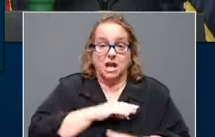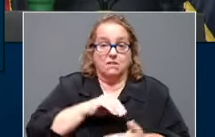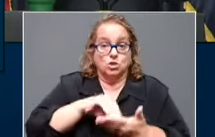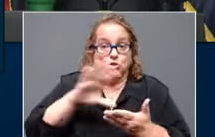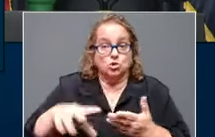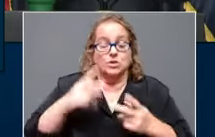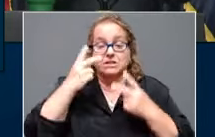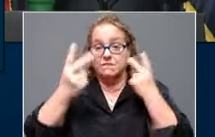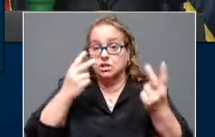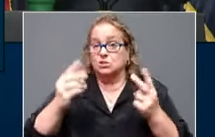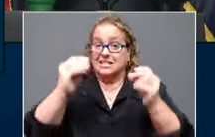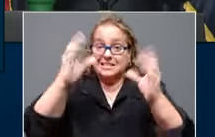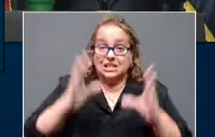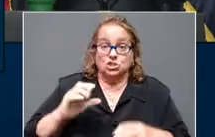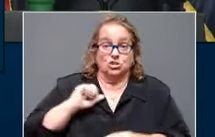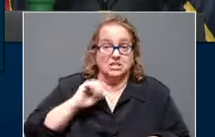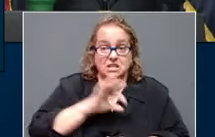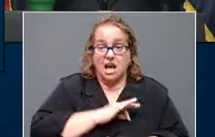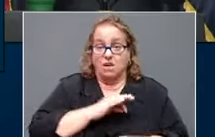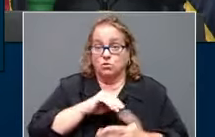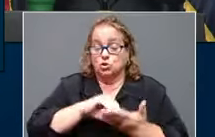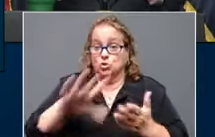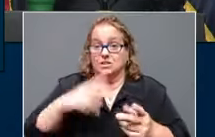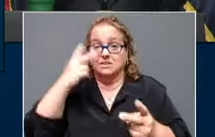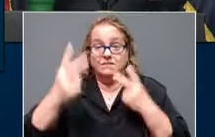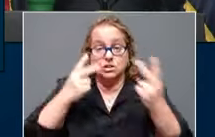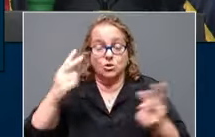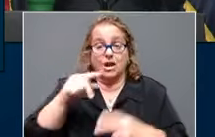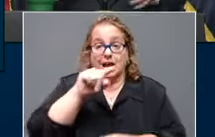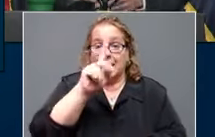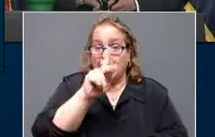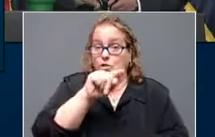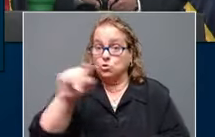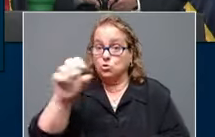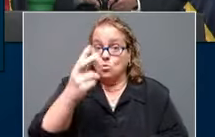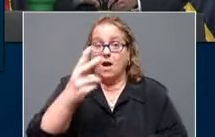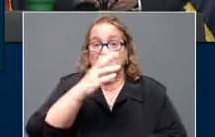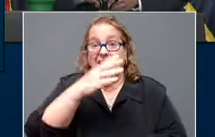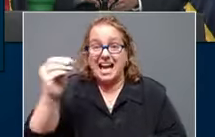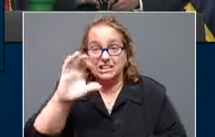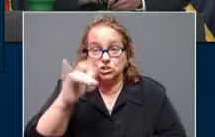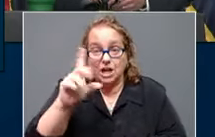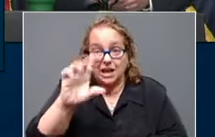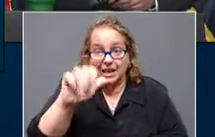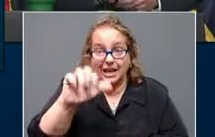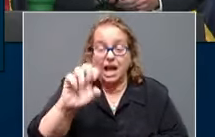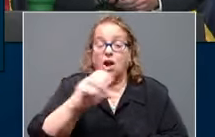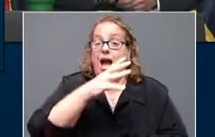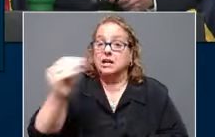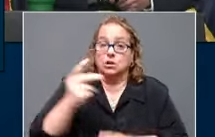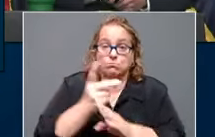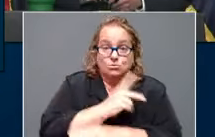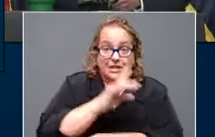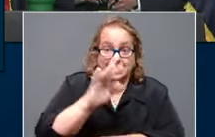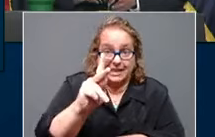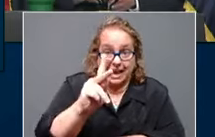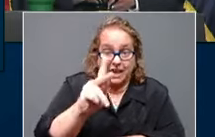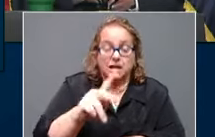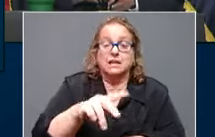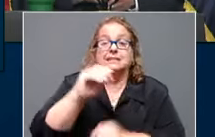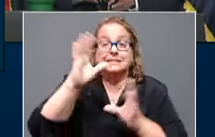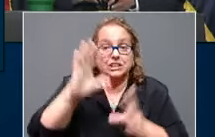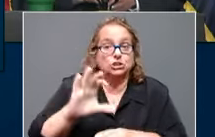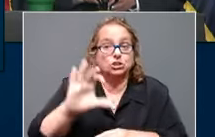this is also how we make sure that they stay in school. My kids have been going to school for 2 weeks. They've been